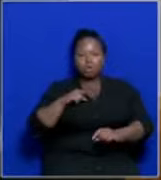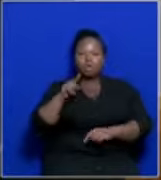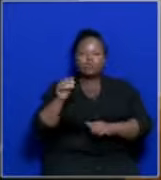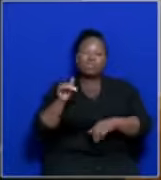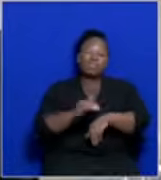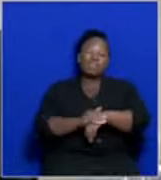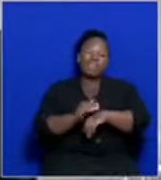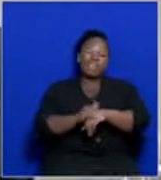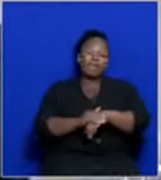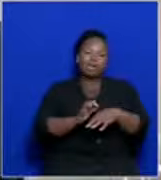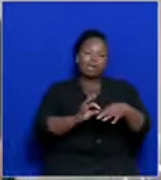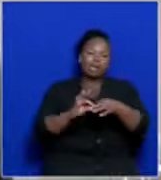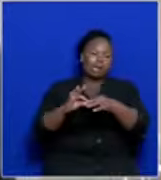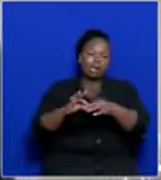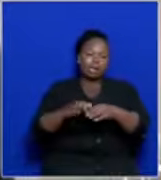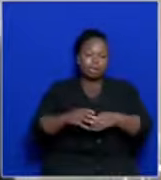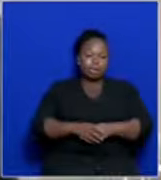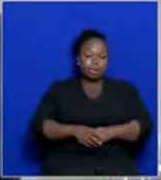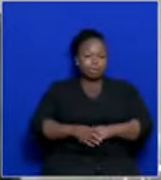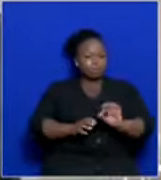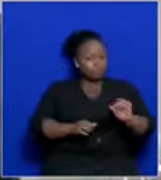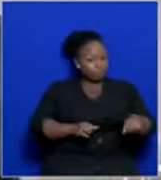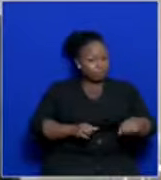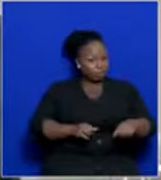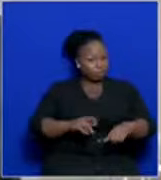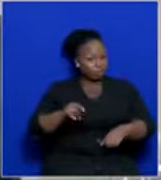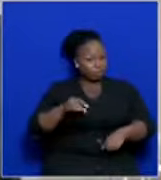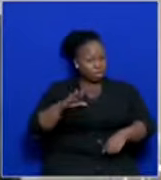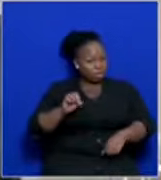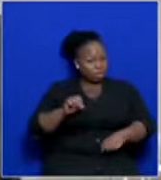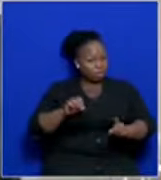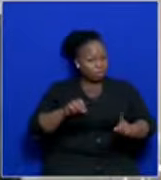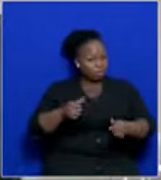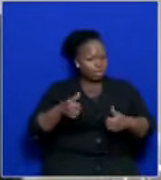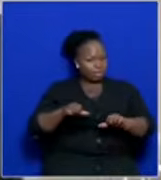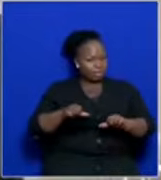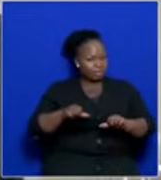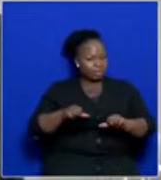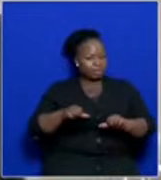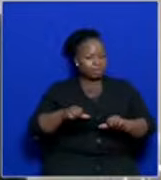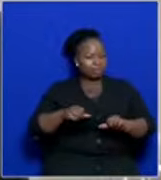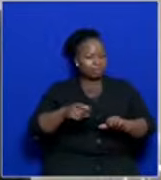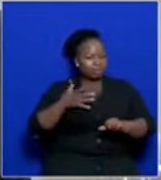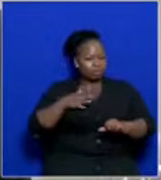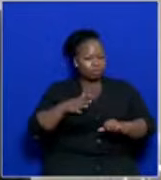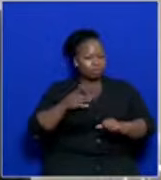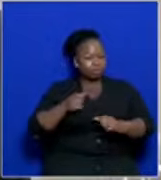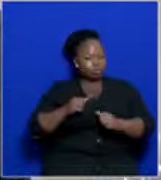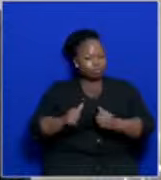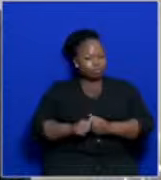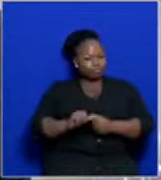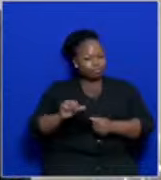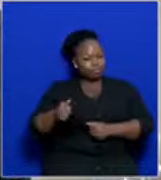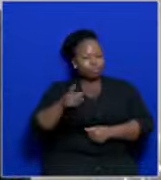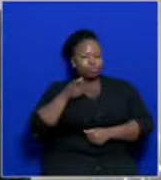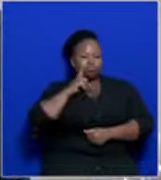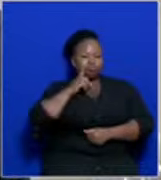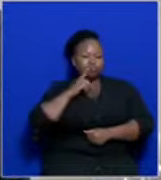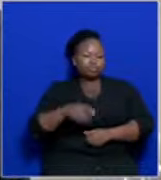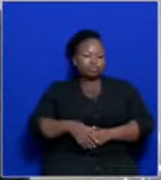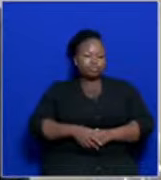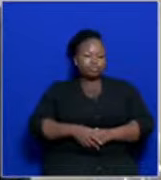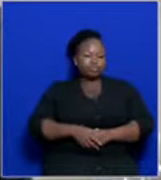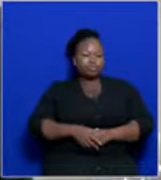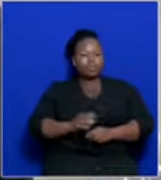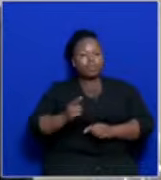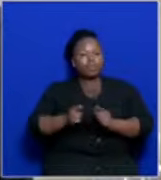Indeed, Commissioner Khumalo, that was the next chapter we are dealing with, just to check. It's headed allegations of improper